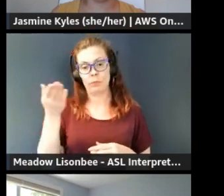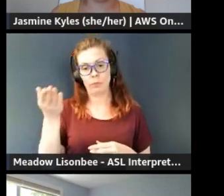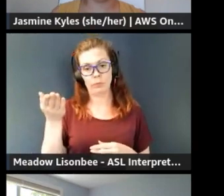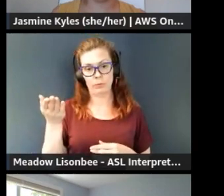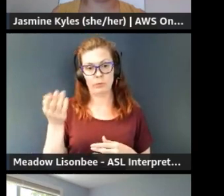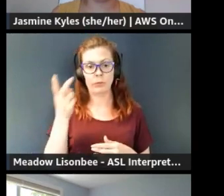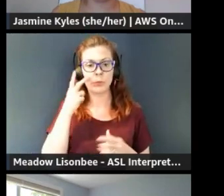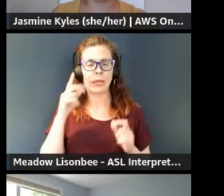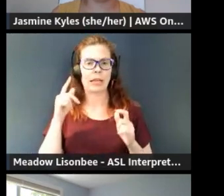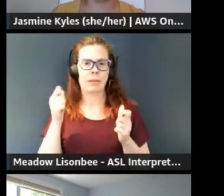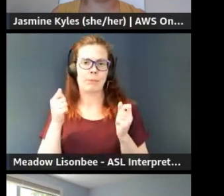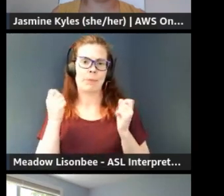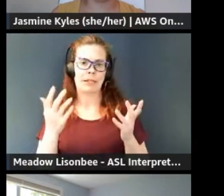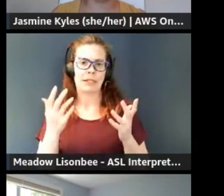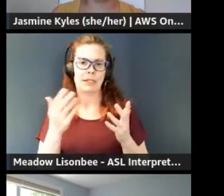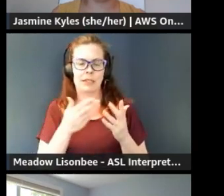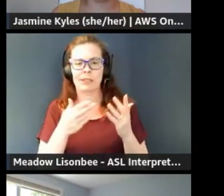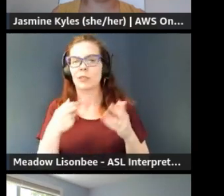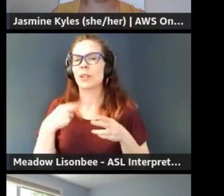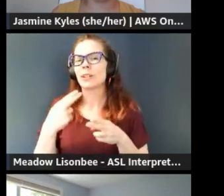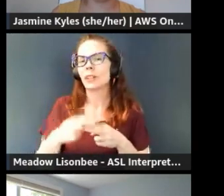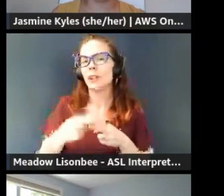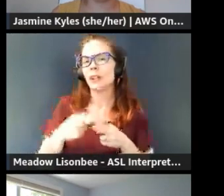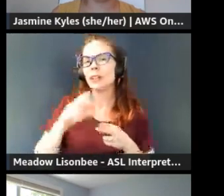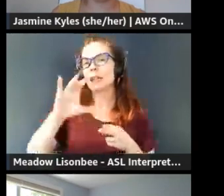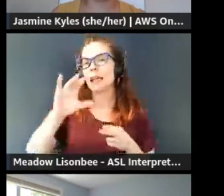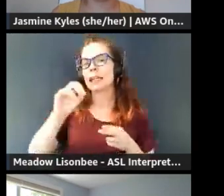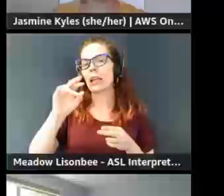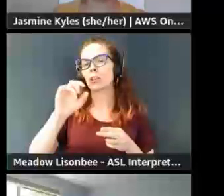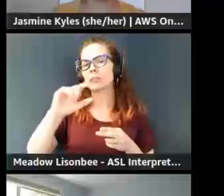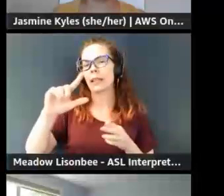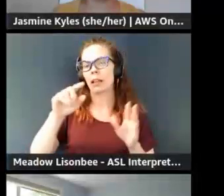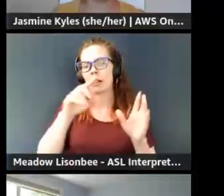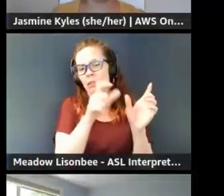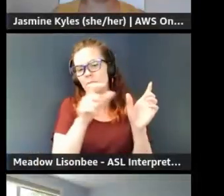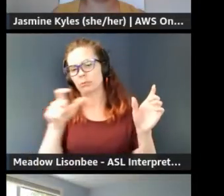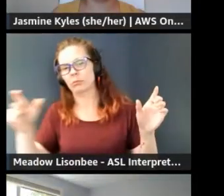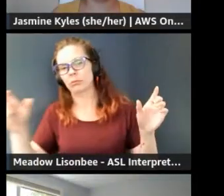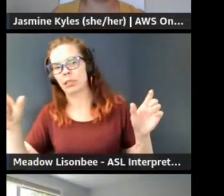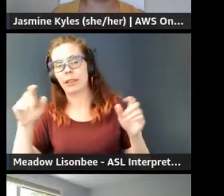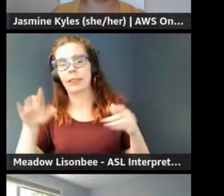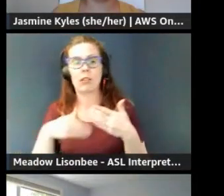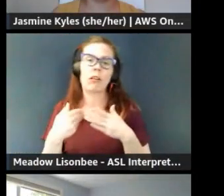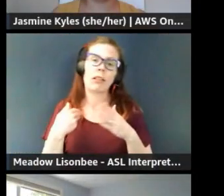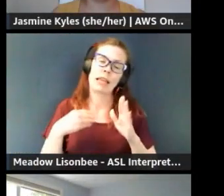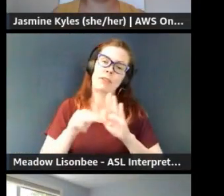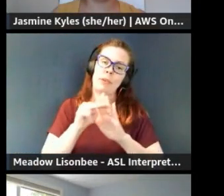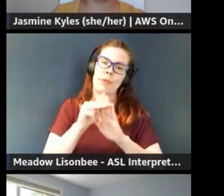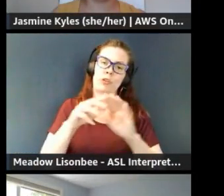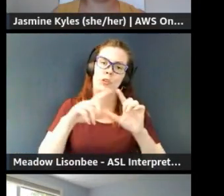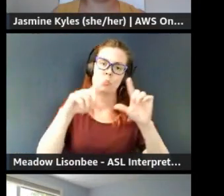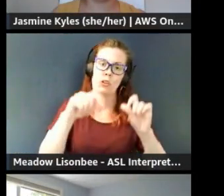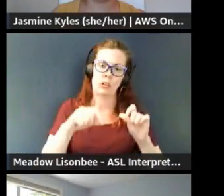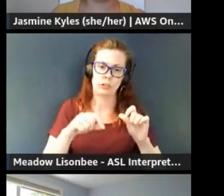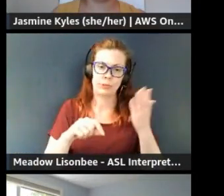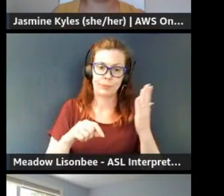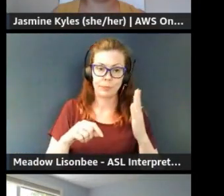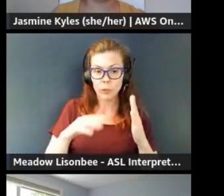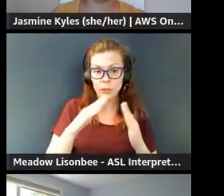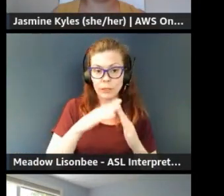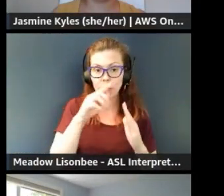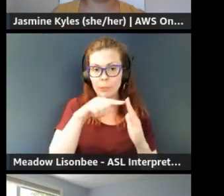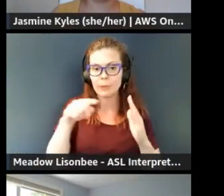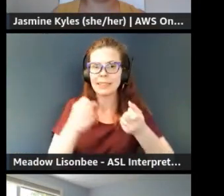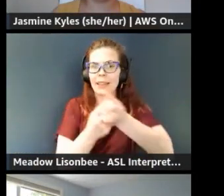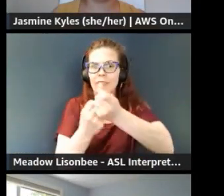a large number of what we call carousels. And these carousels have model cards on them. So at the top here, we have this